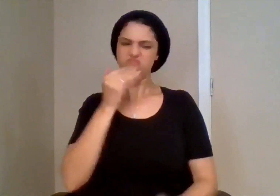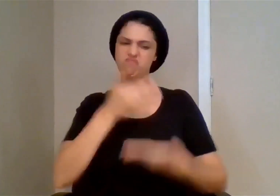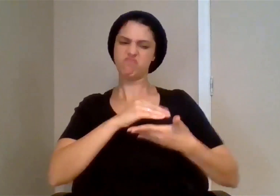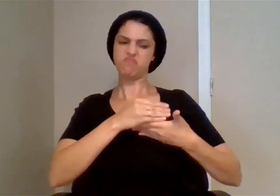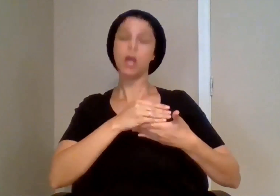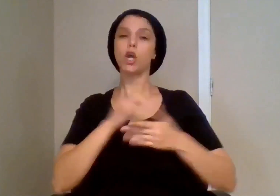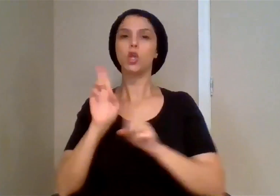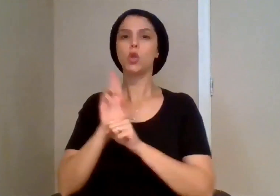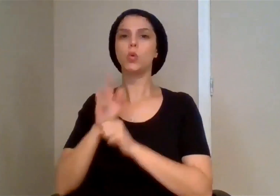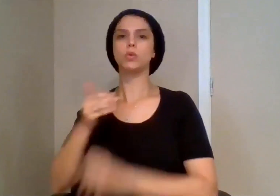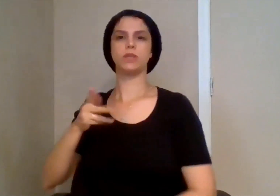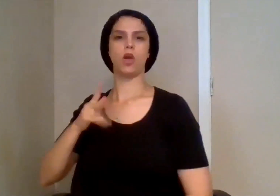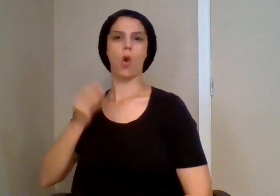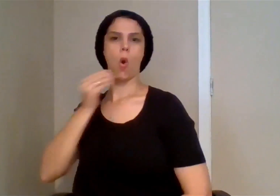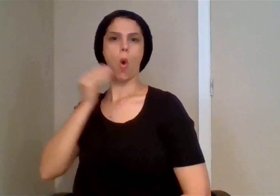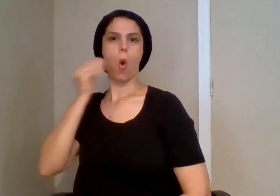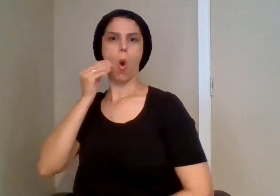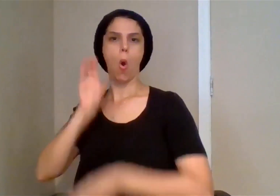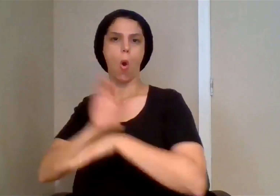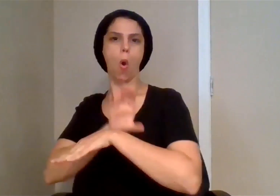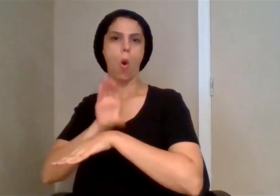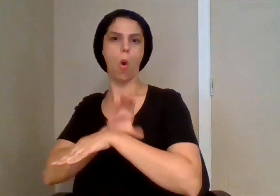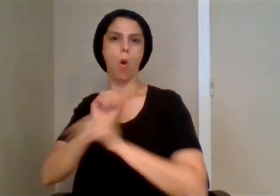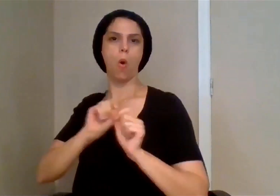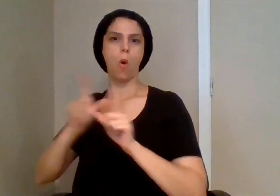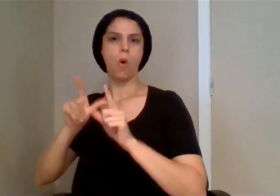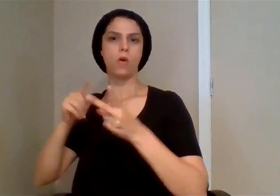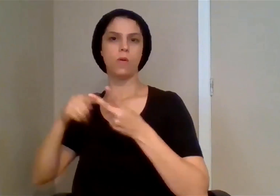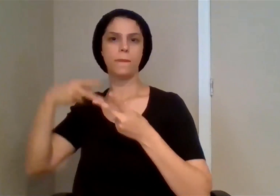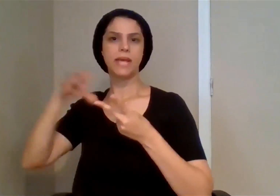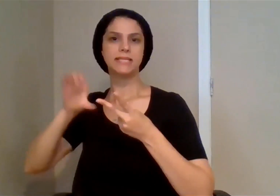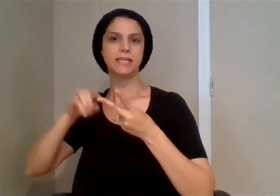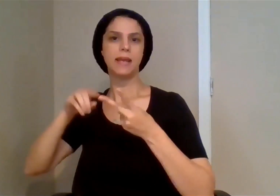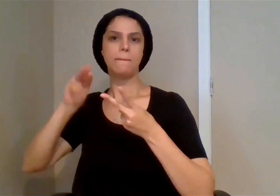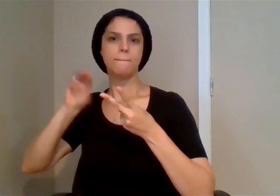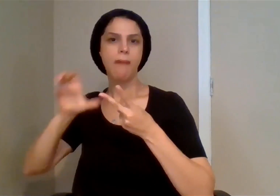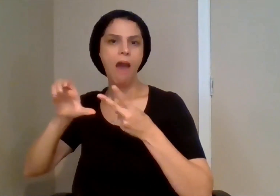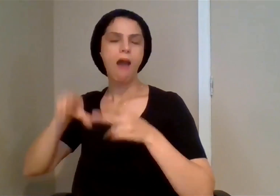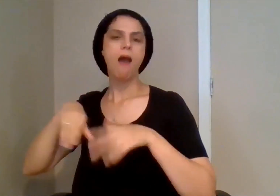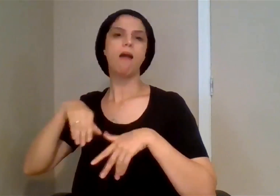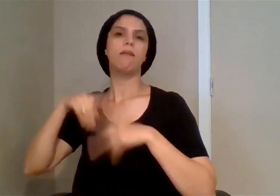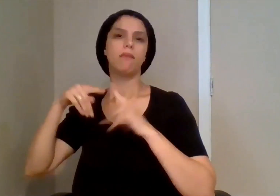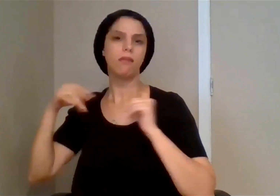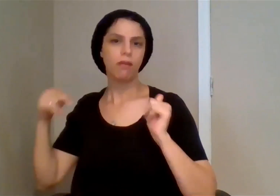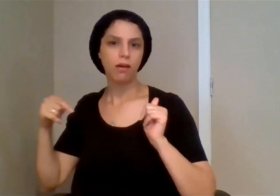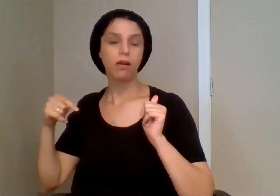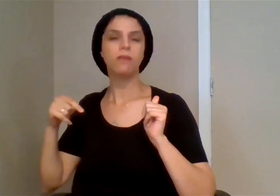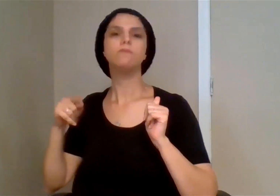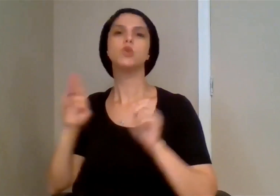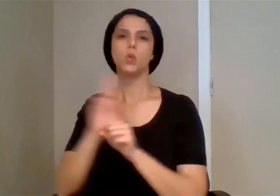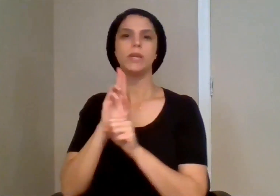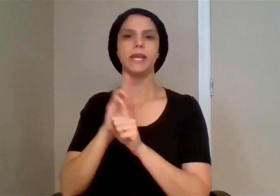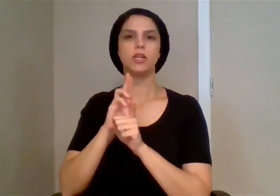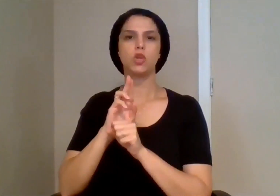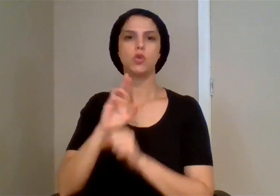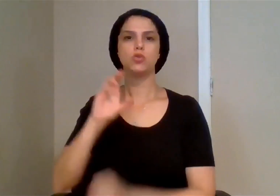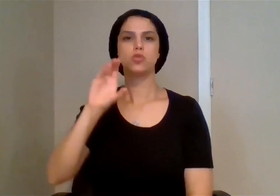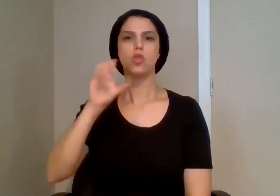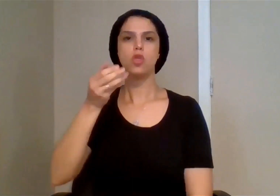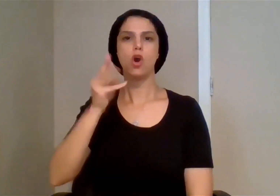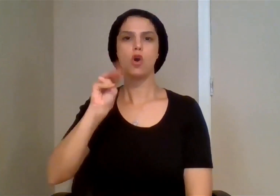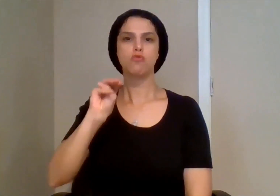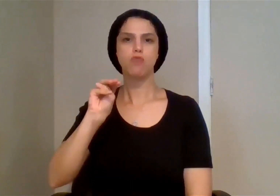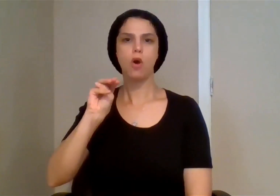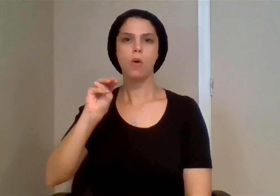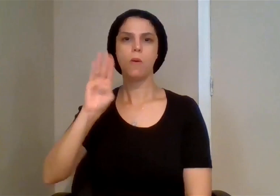desktop, PC, or Mac, then you need to use the Chrome browser, and from the Chrome browser, you